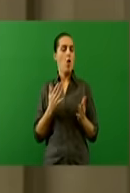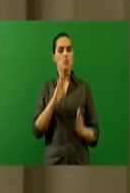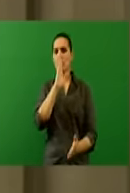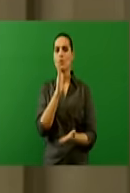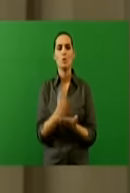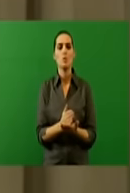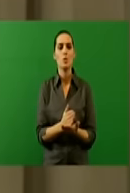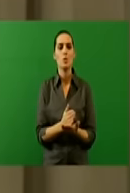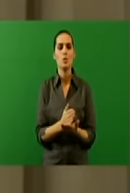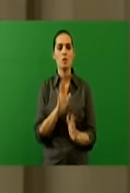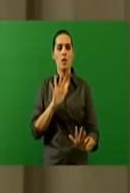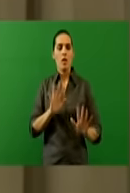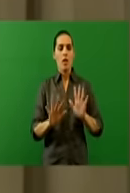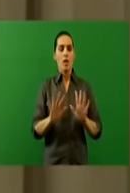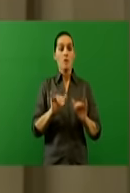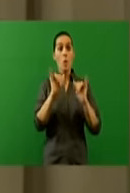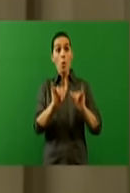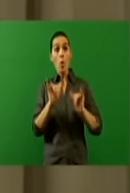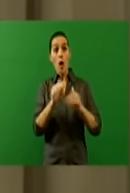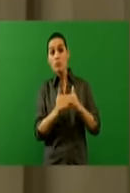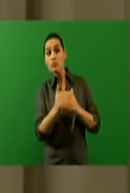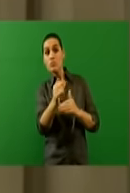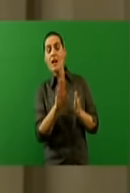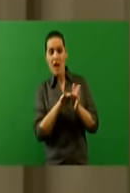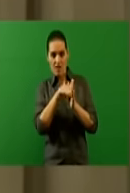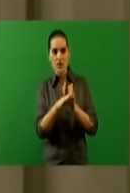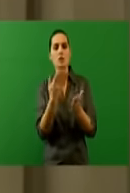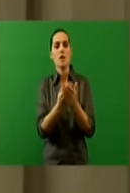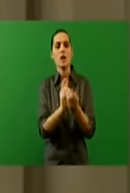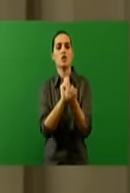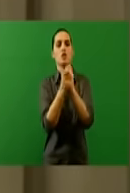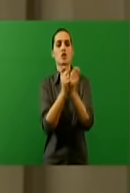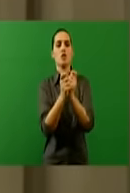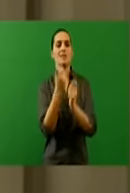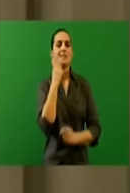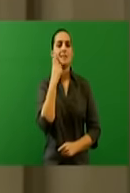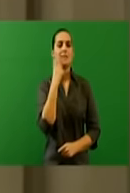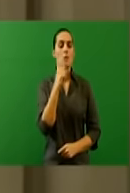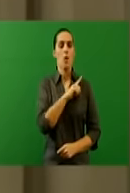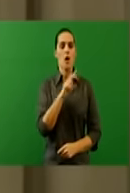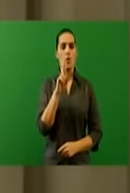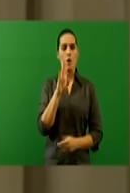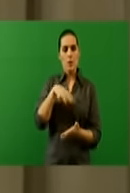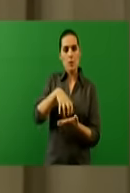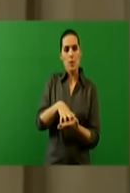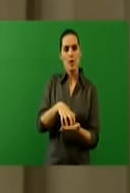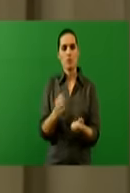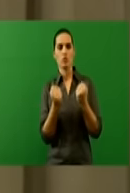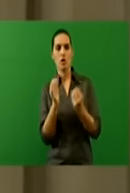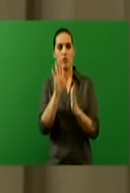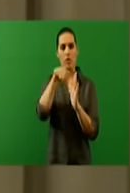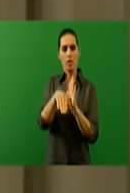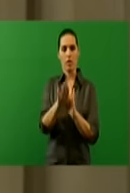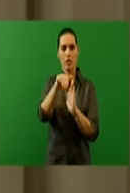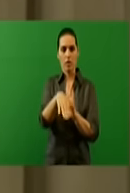and ultimately inflation could vary quite significantly depending on which scenario plays out.